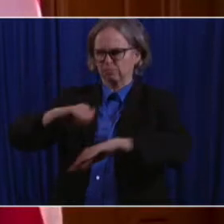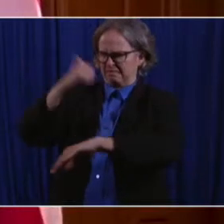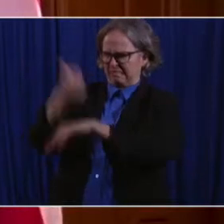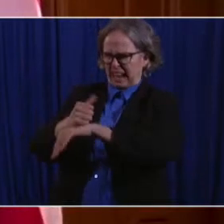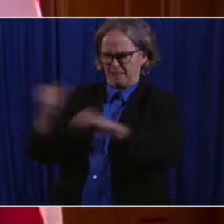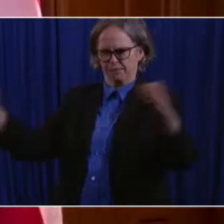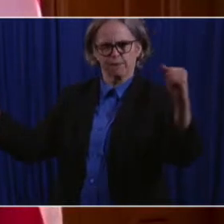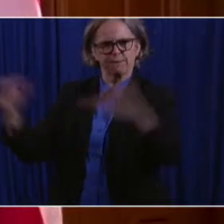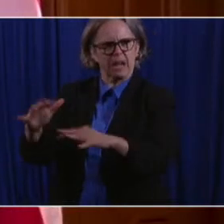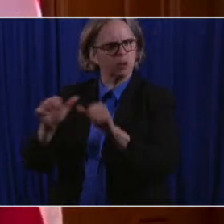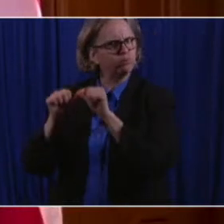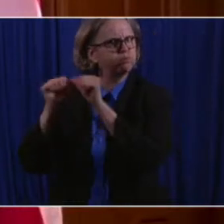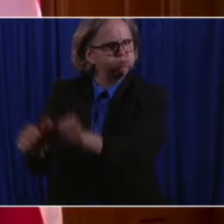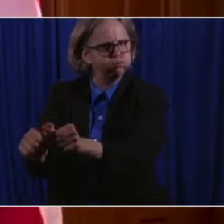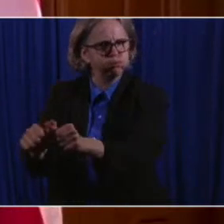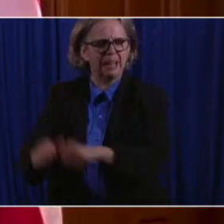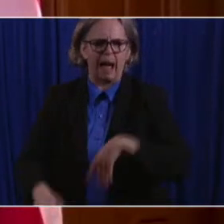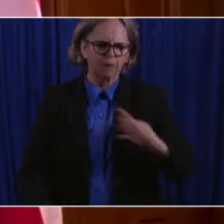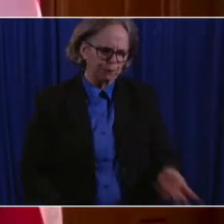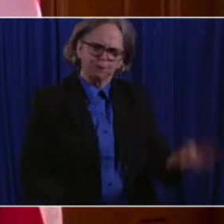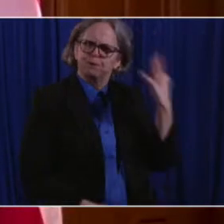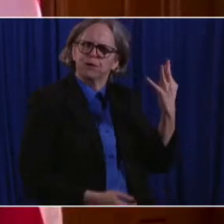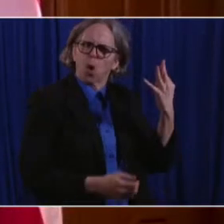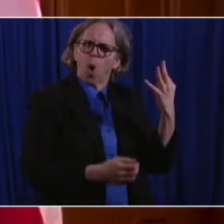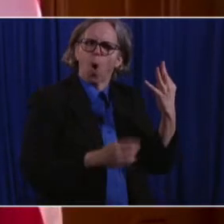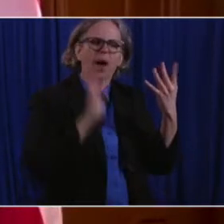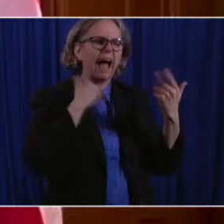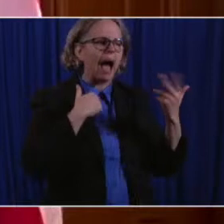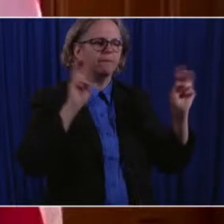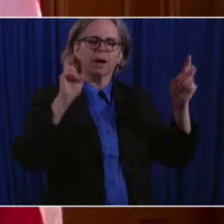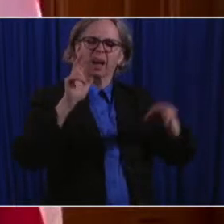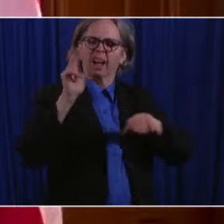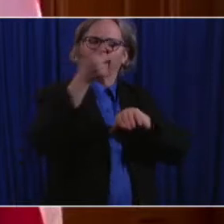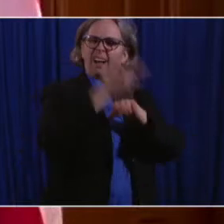We'll also have 4 mobile clinics.